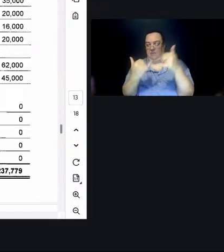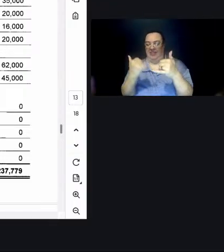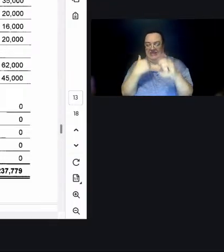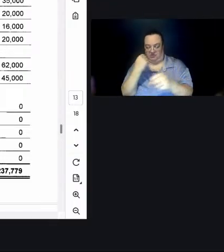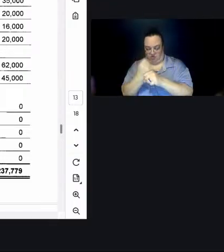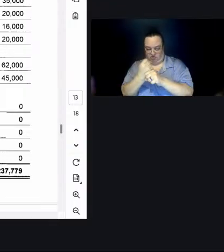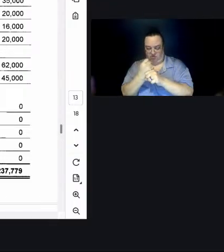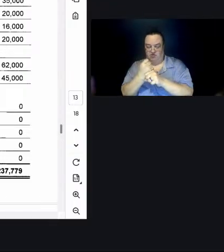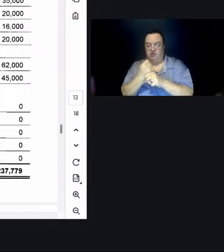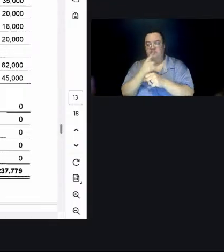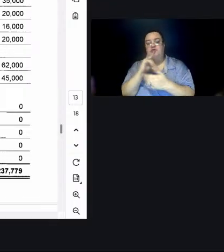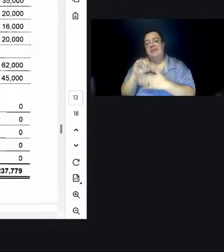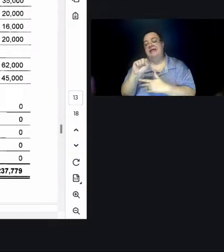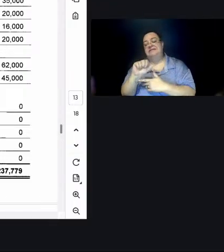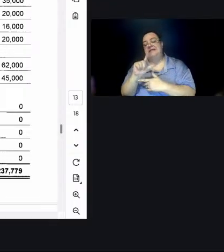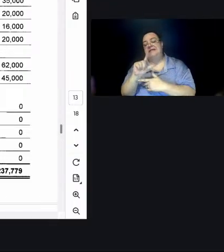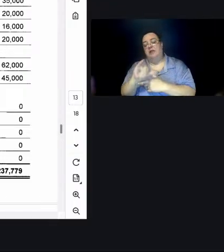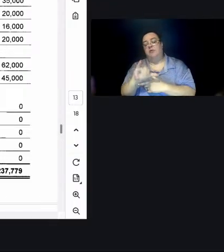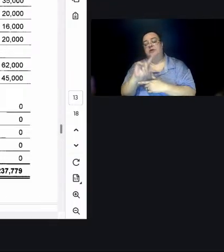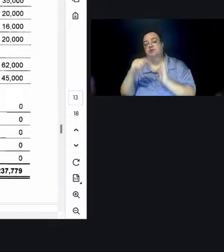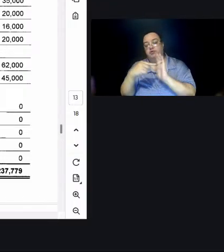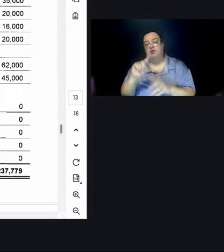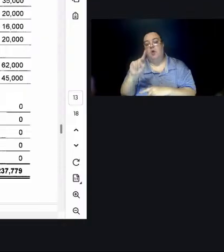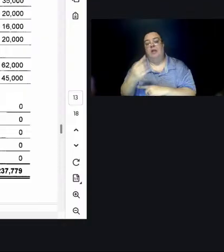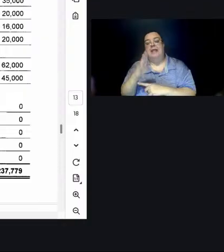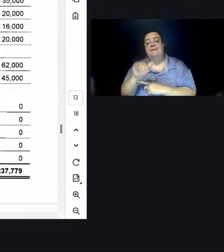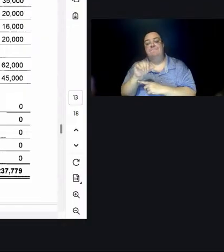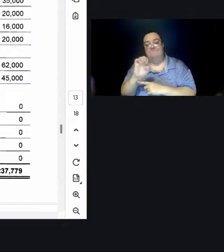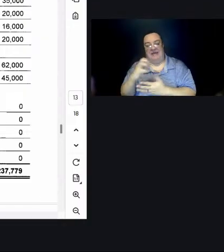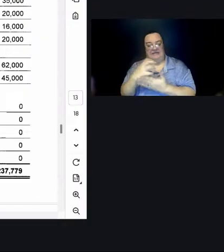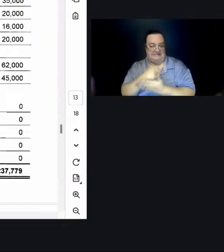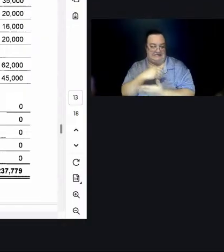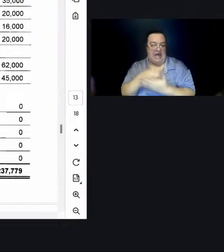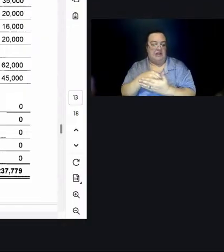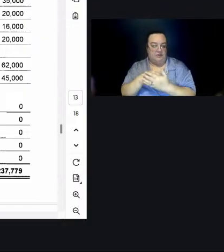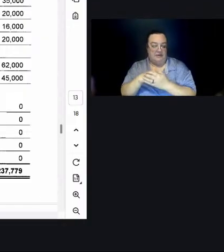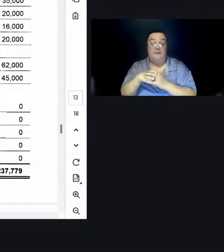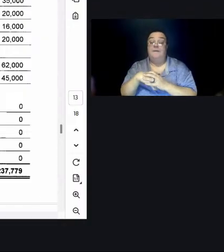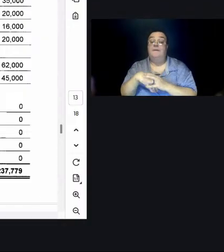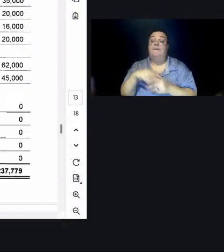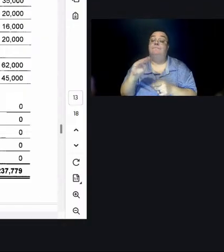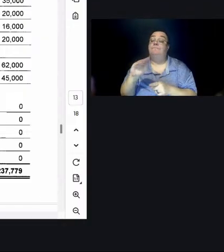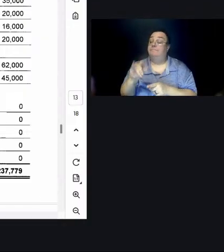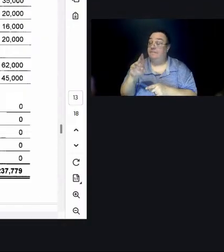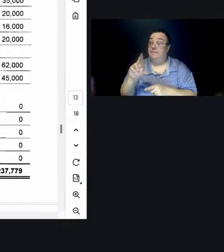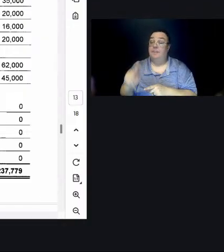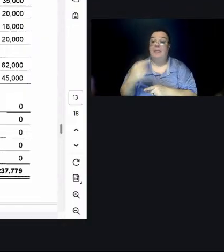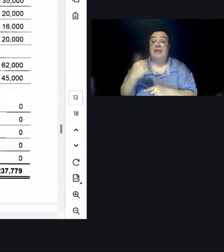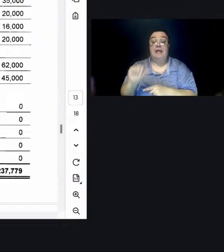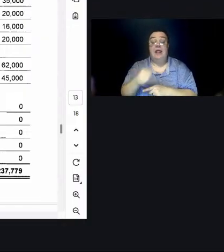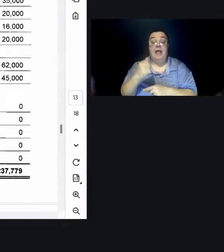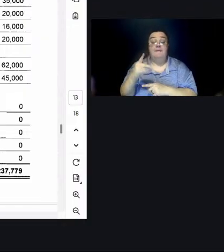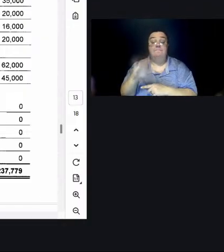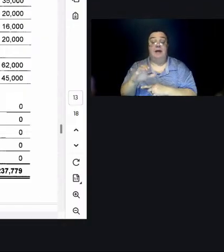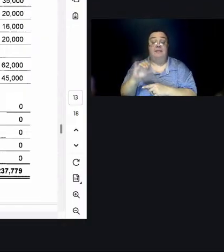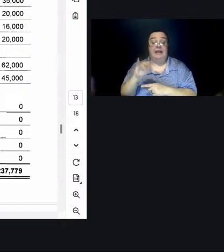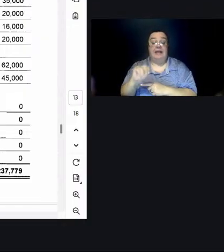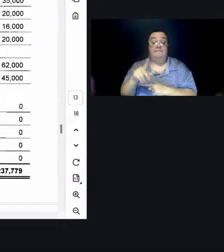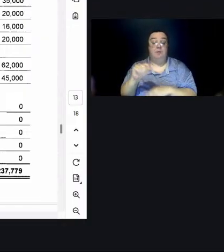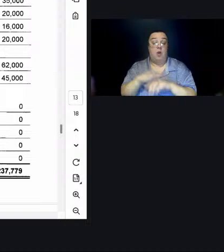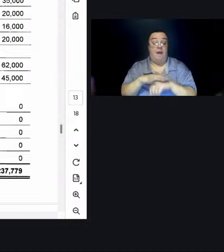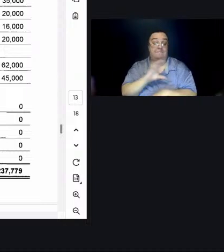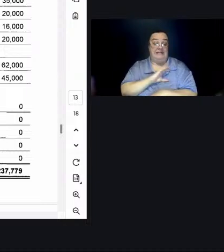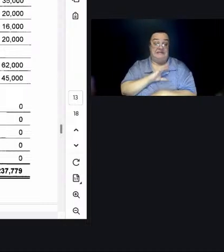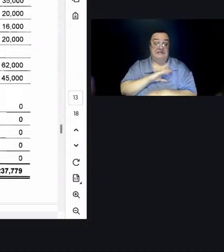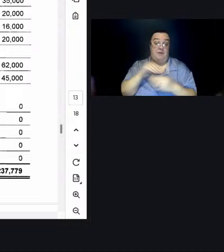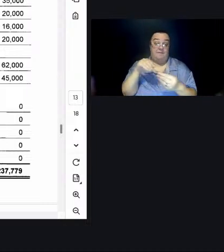shows just the base salaries. Because they cut the budget. Yes, ma'am. Thank you. All right, is there any other public input on the police department spending?